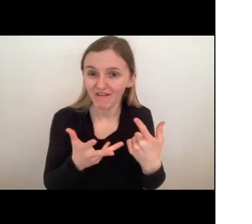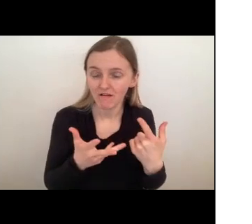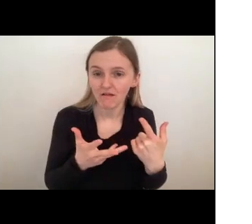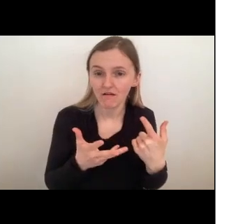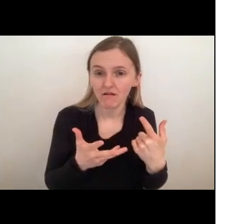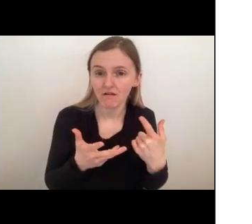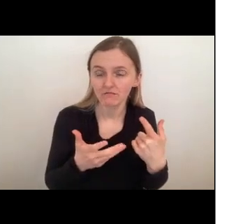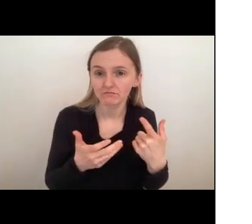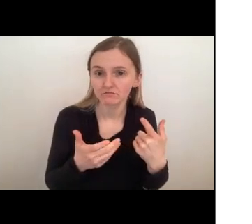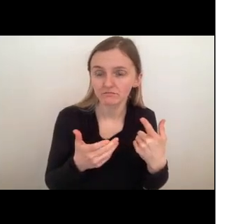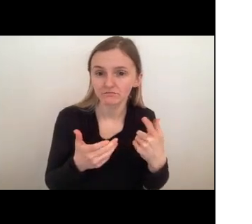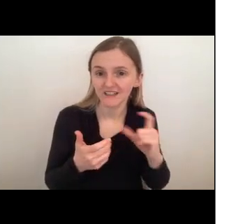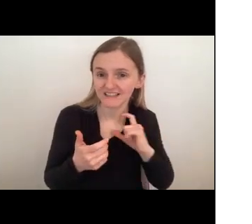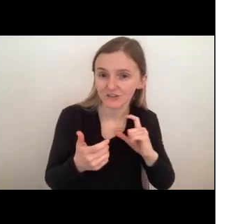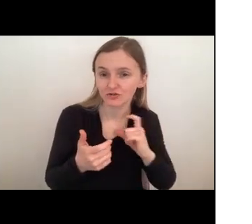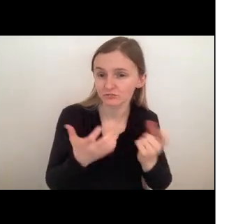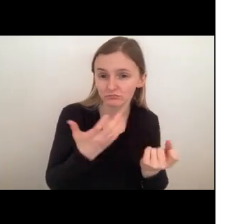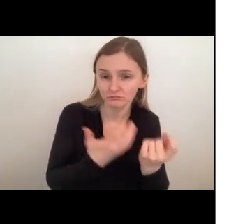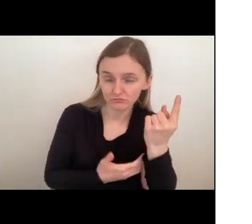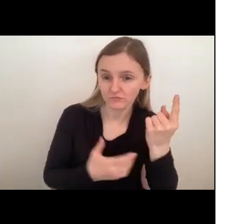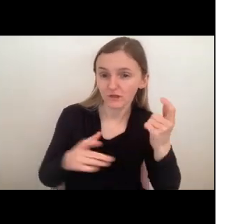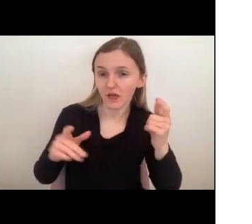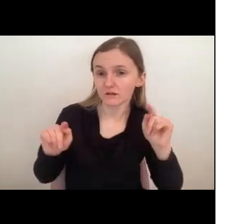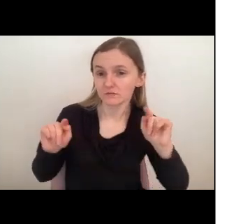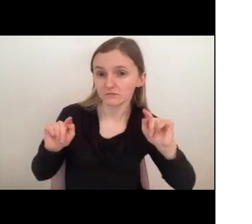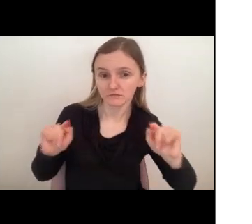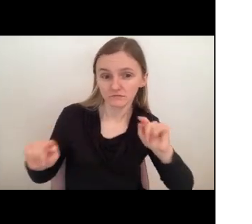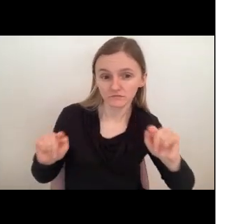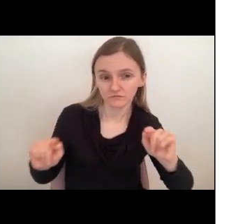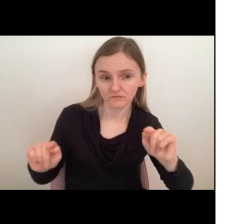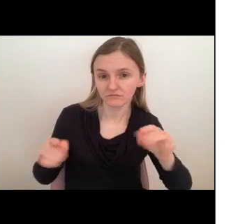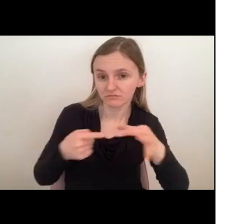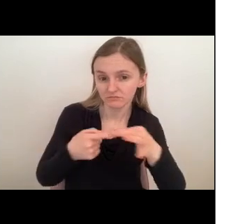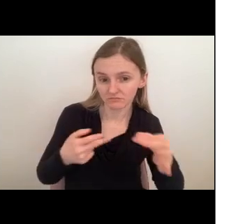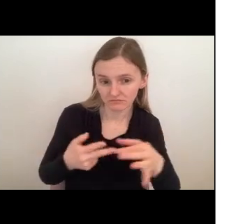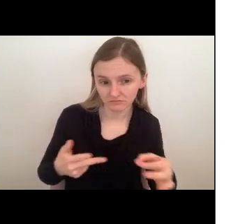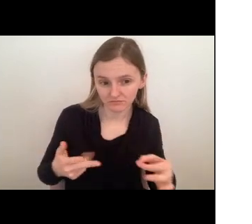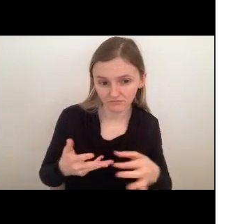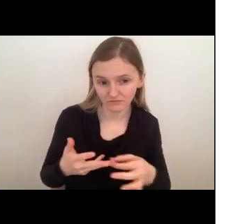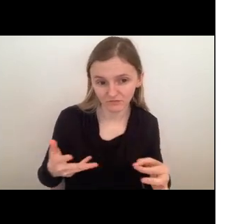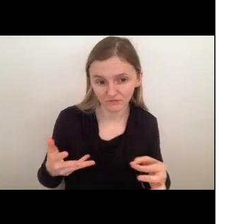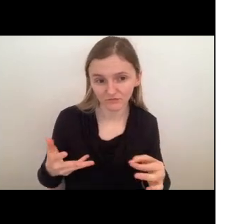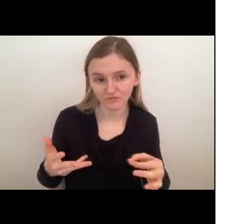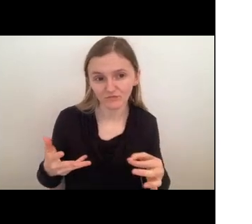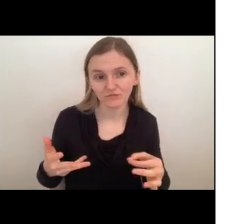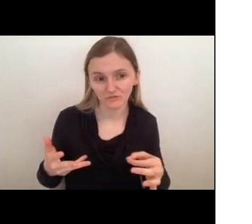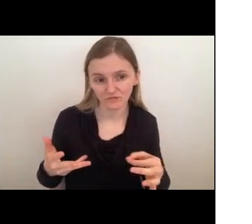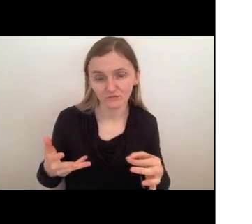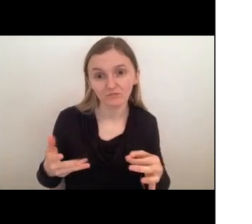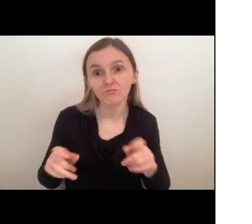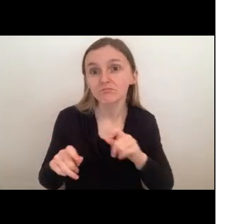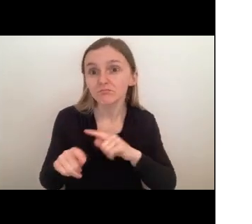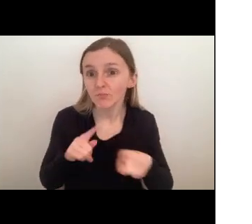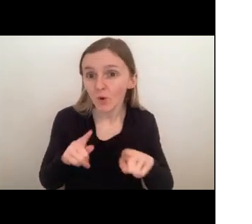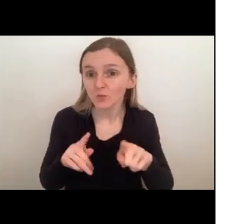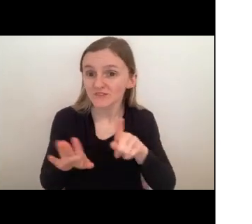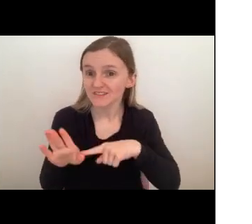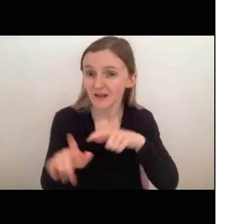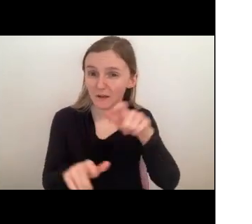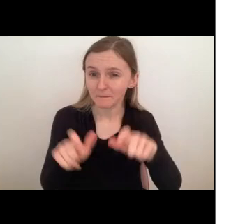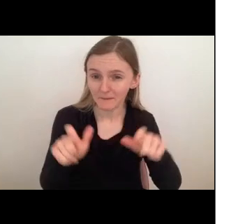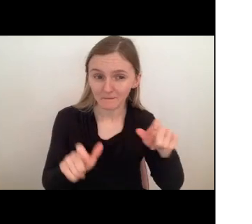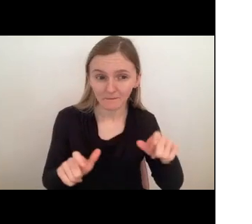about co-occurrence being the rule, not the exception. So the majority of our young people are likely to